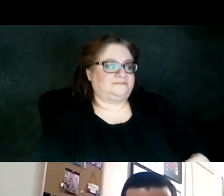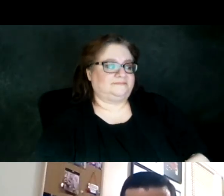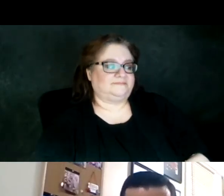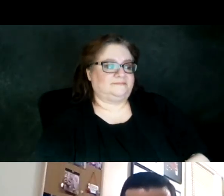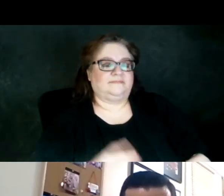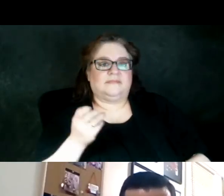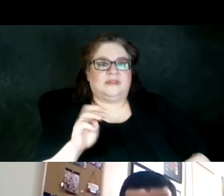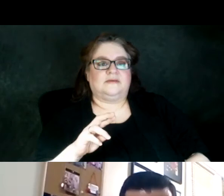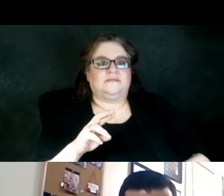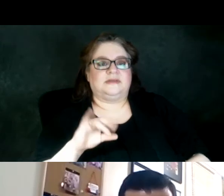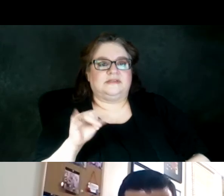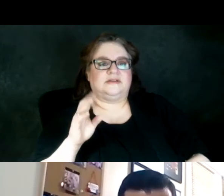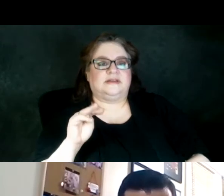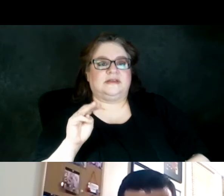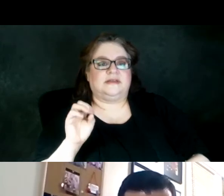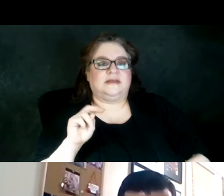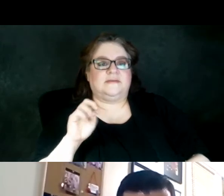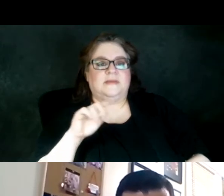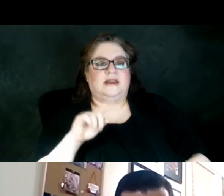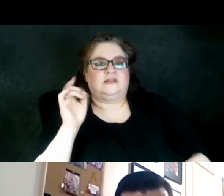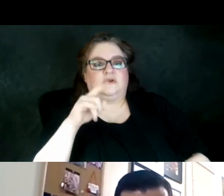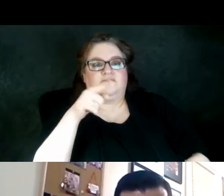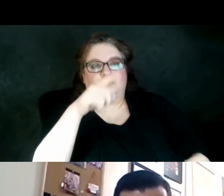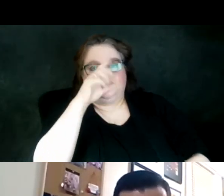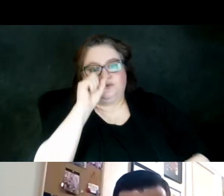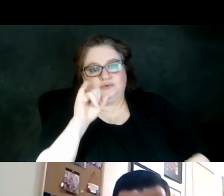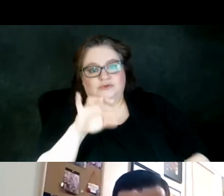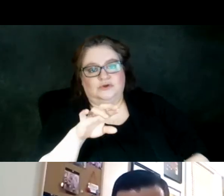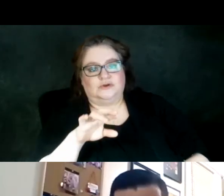Mr. Jimenez, question for you, sir. How do